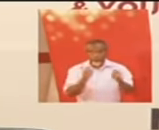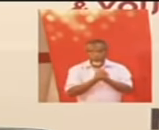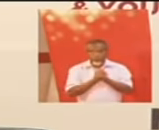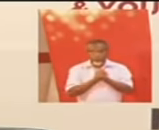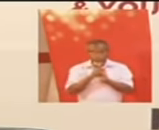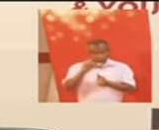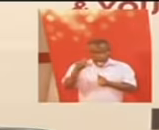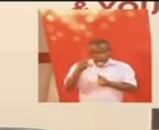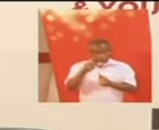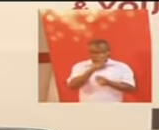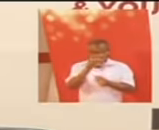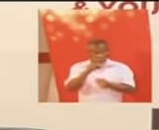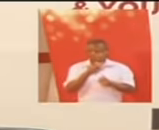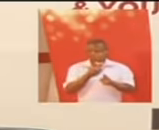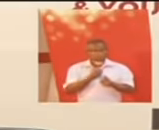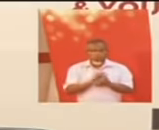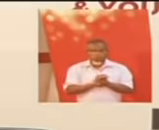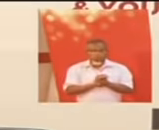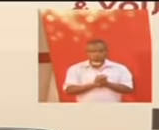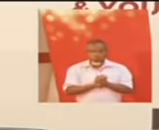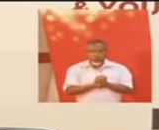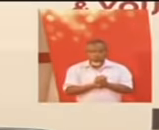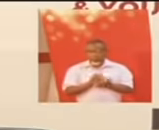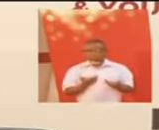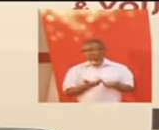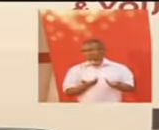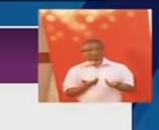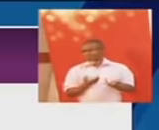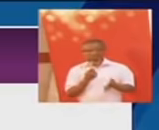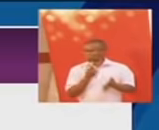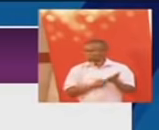very simple question. What are comorbidities?